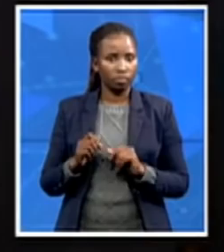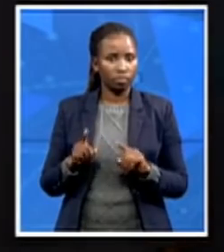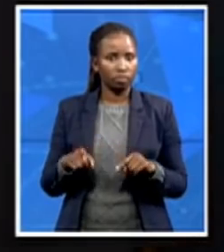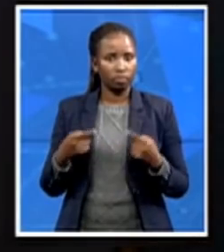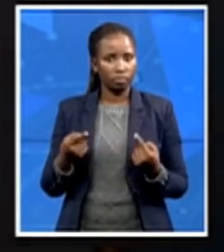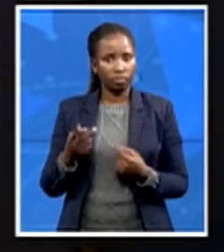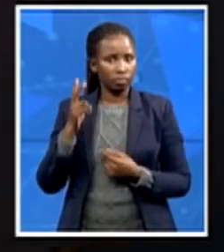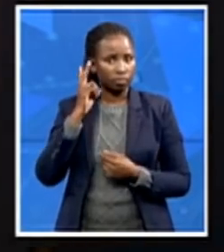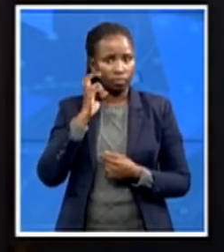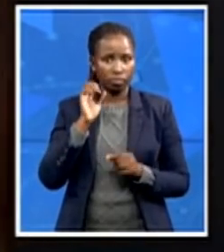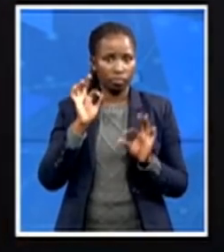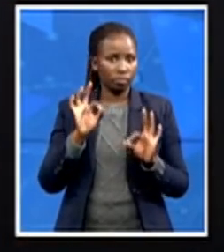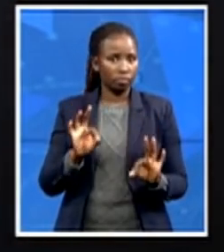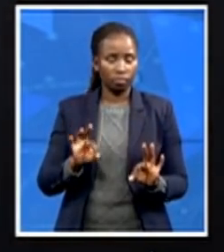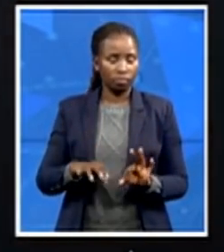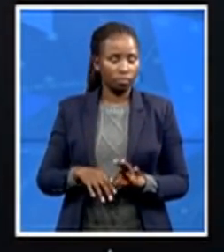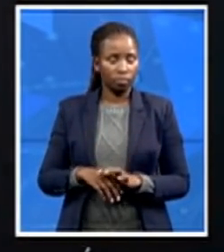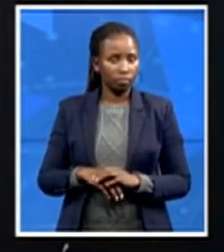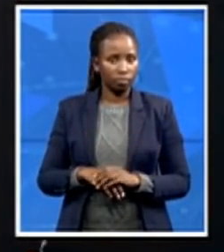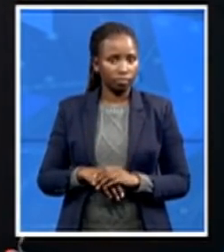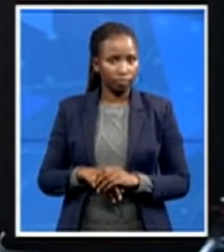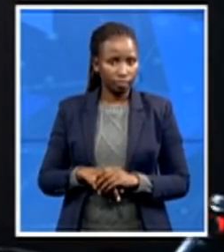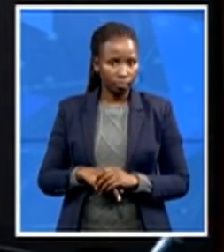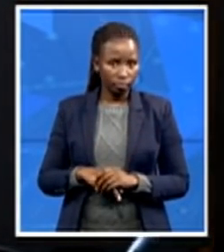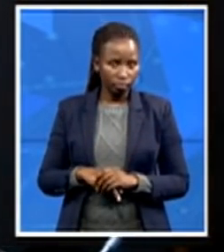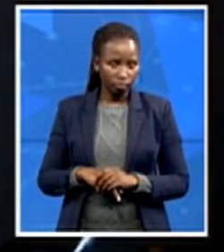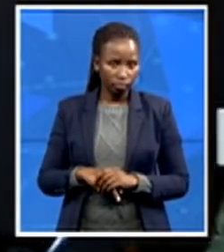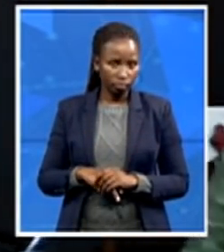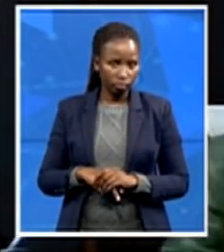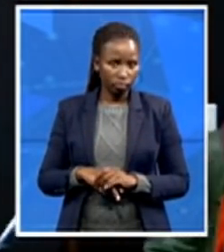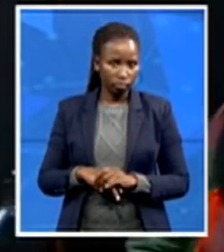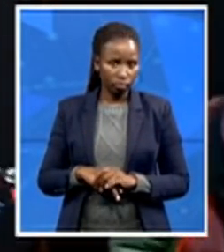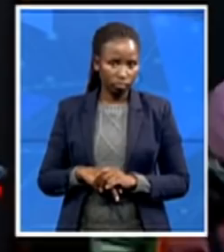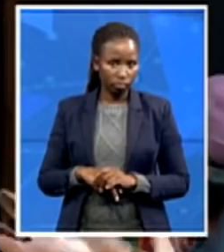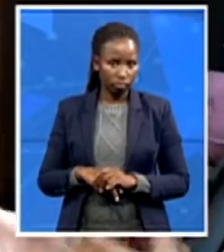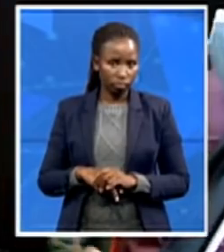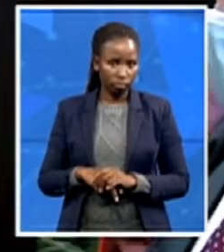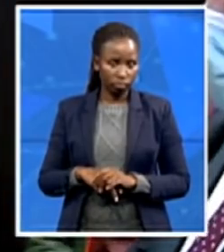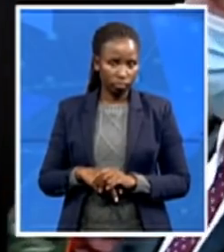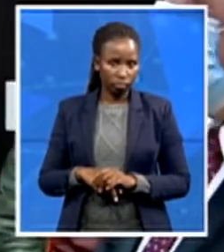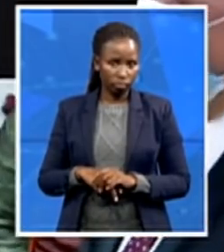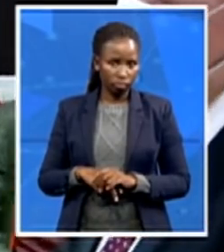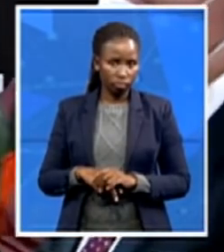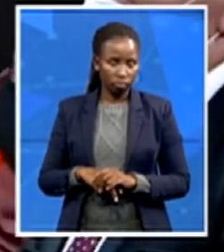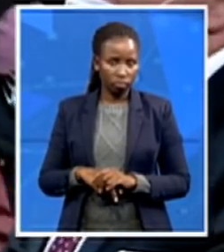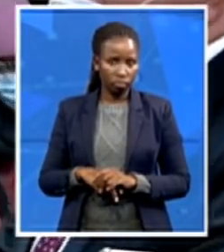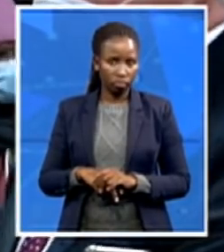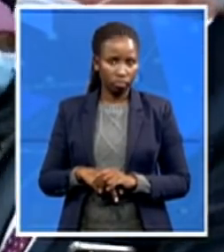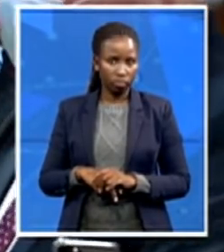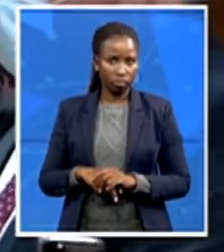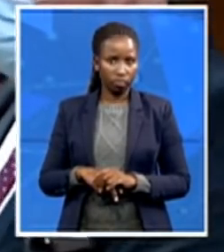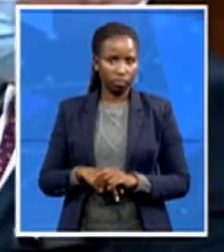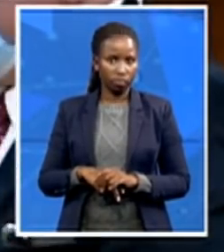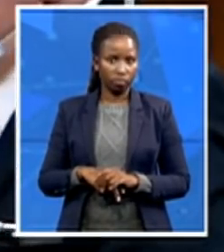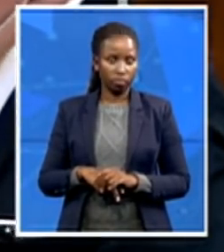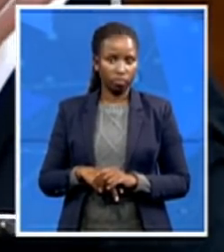within the next few days, as you deem fit, and then hand it to him. With the rest, it's the same normal conditions as previously,